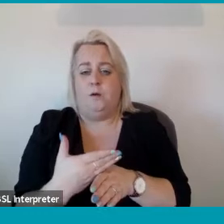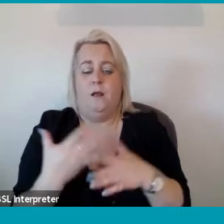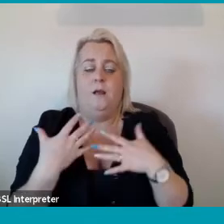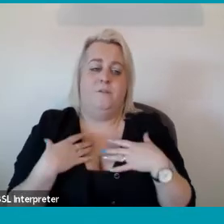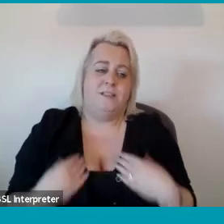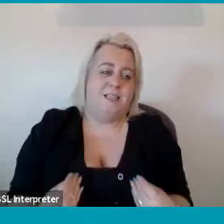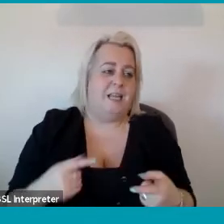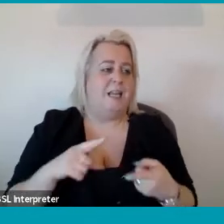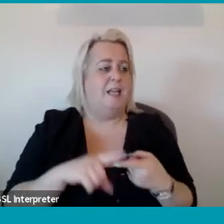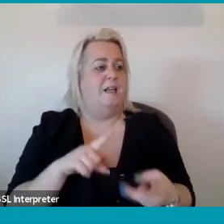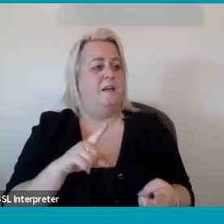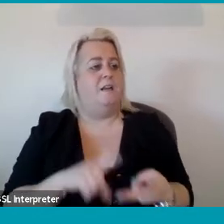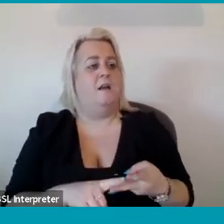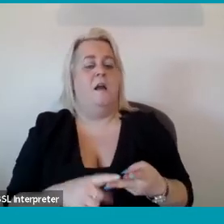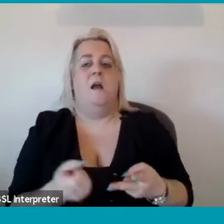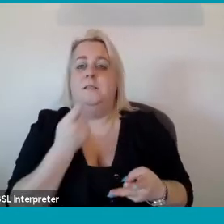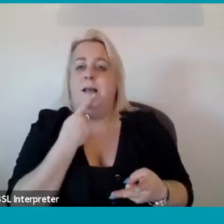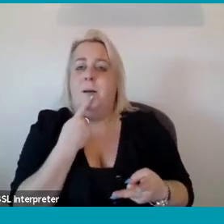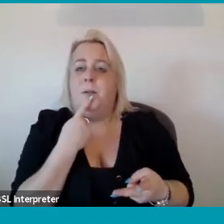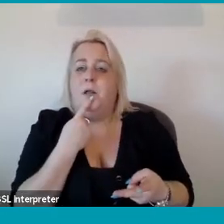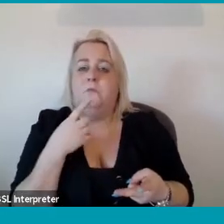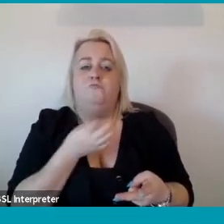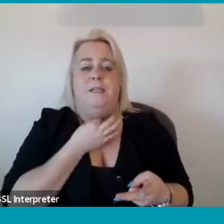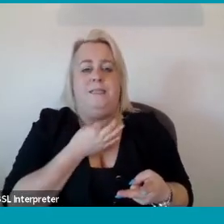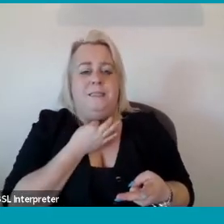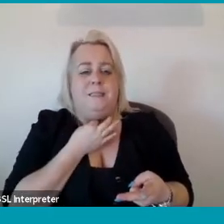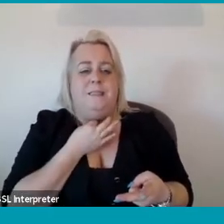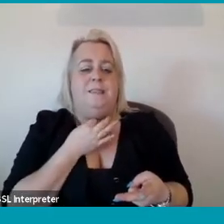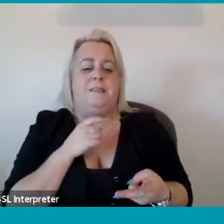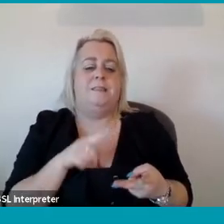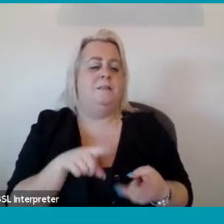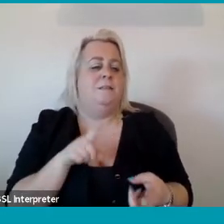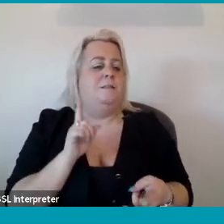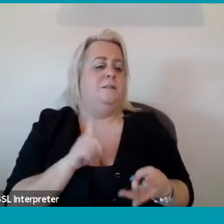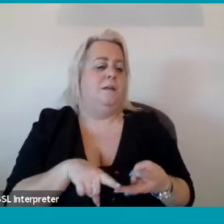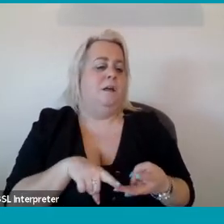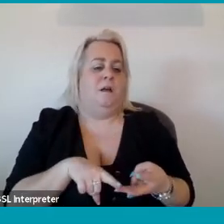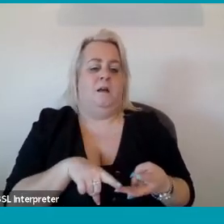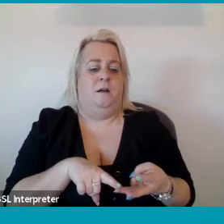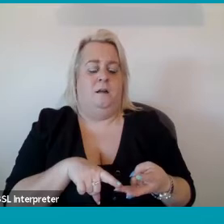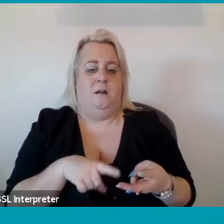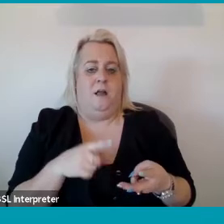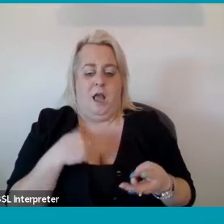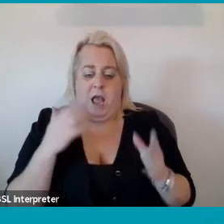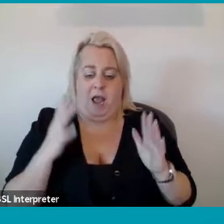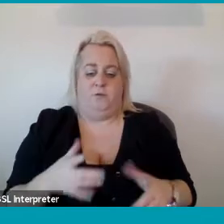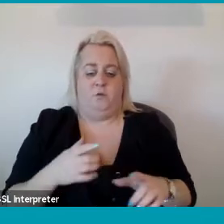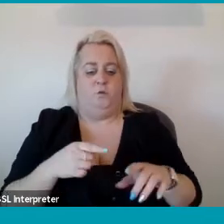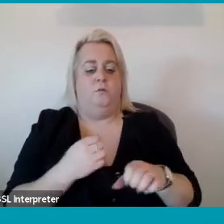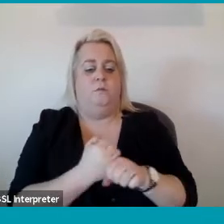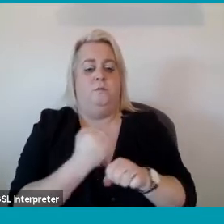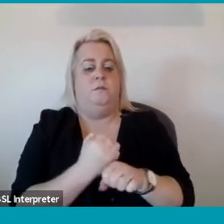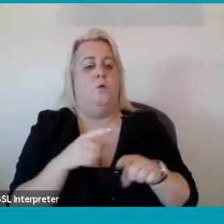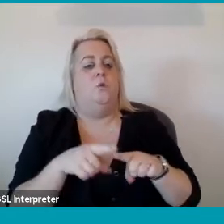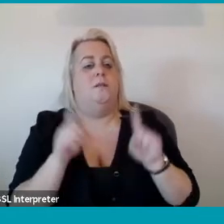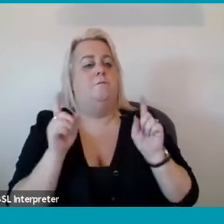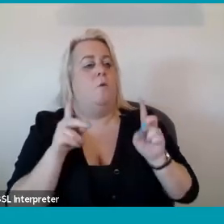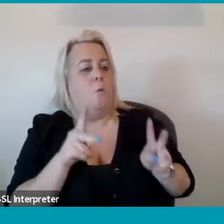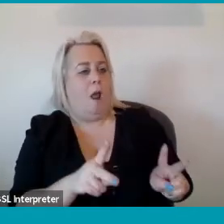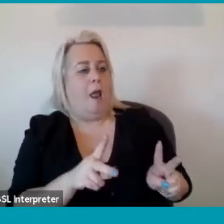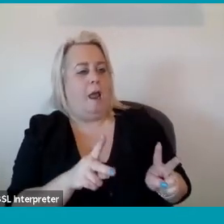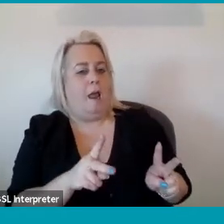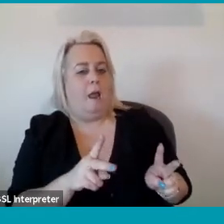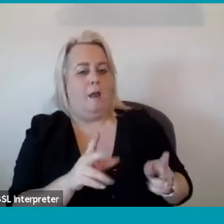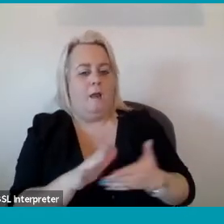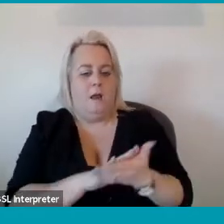it's side effects from drugs, whether it's having to do things in a different way. So actually, if we then get a cold or a headache or whatever it